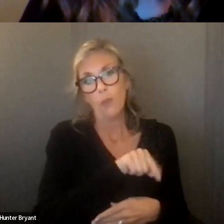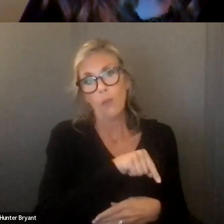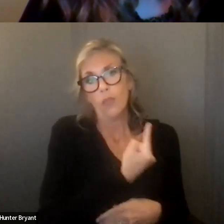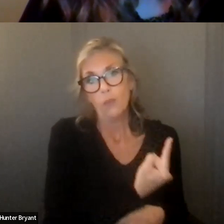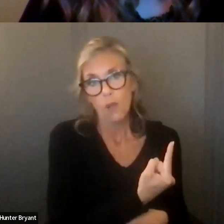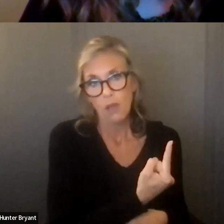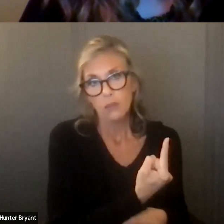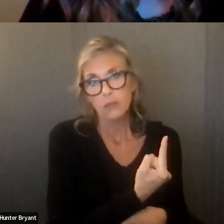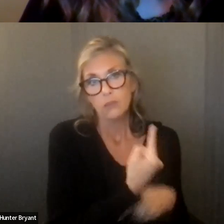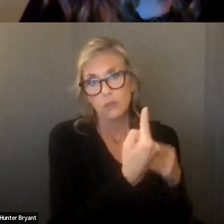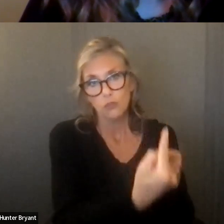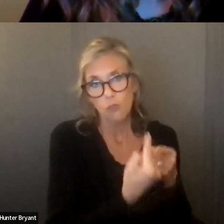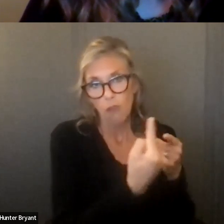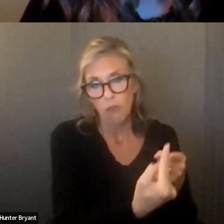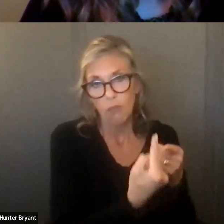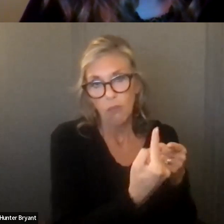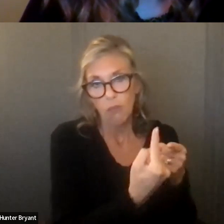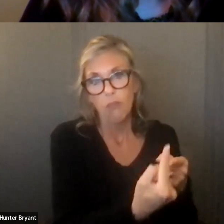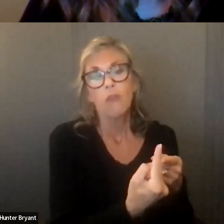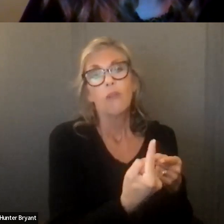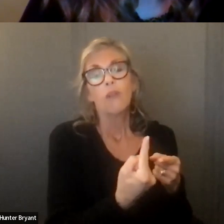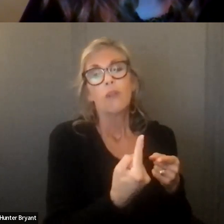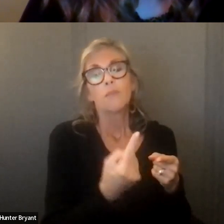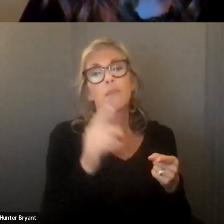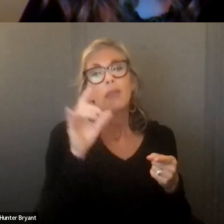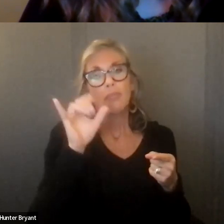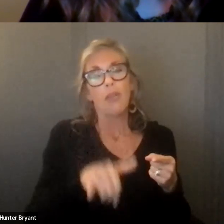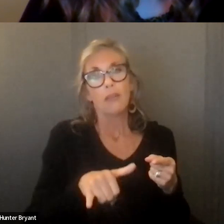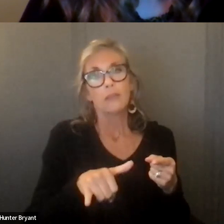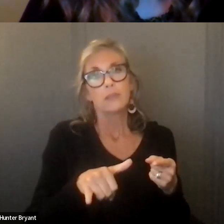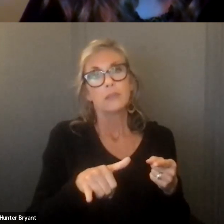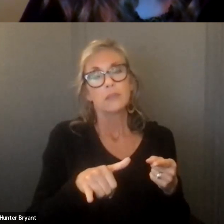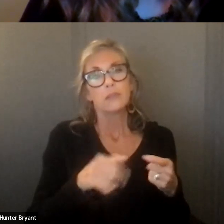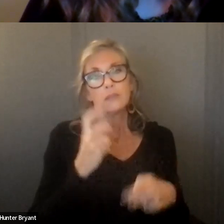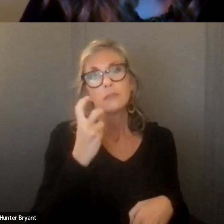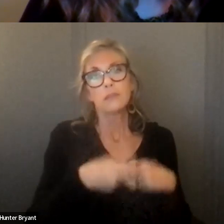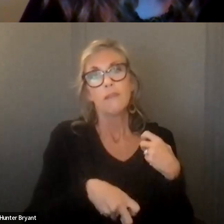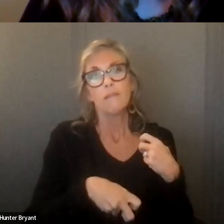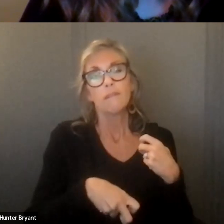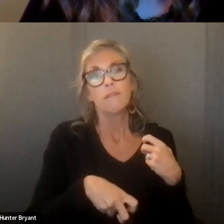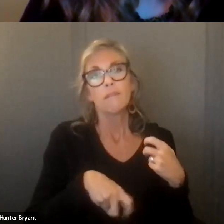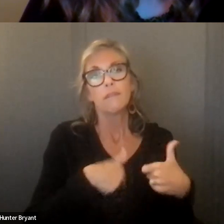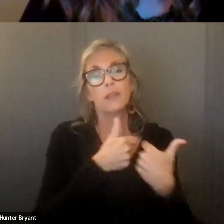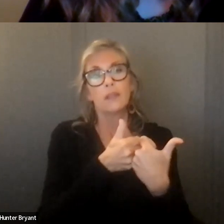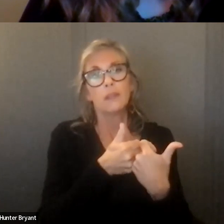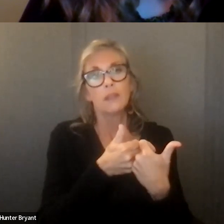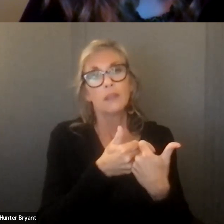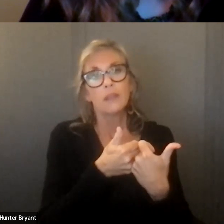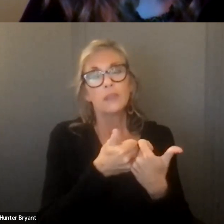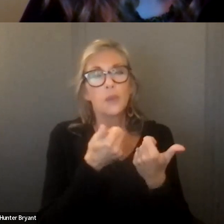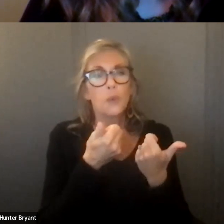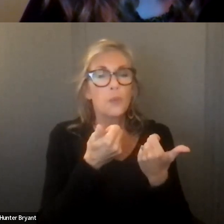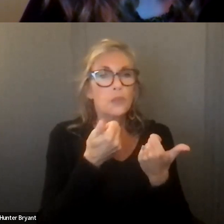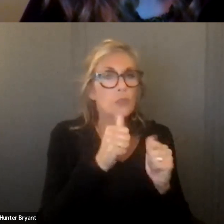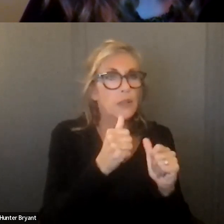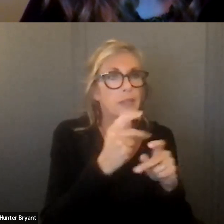know, struggle with that, but that has been a barrier. And so we're trying to look at different ways